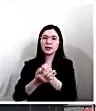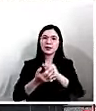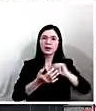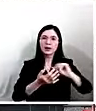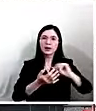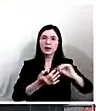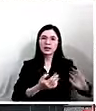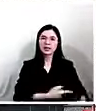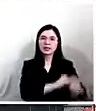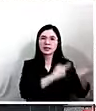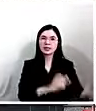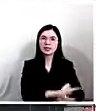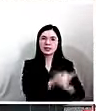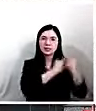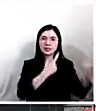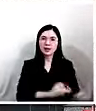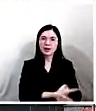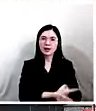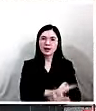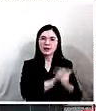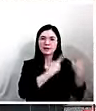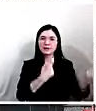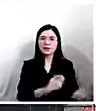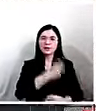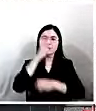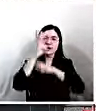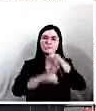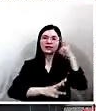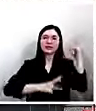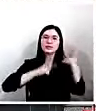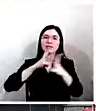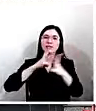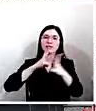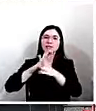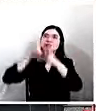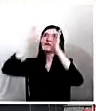to save us our world.